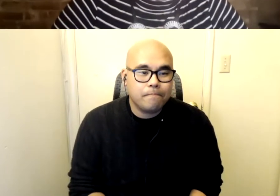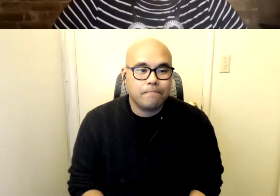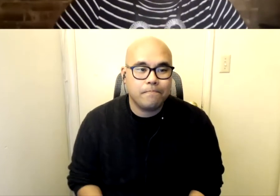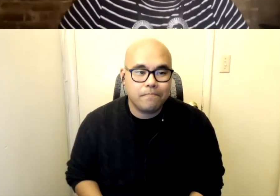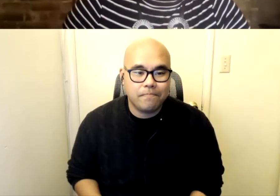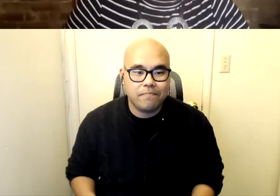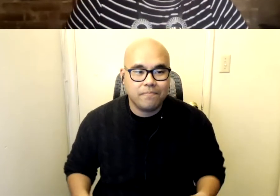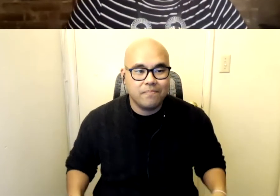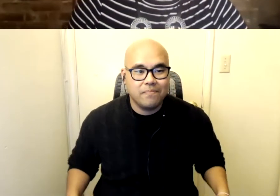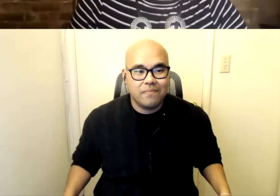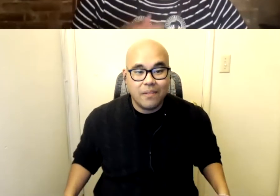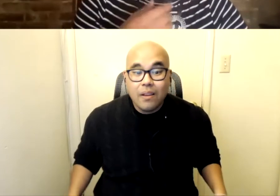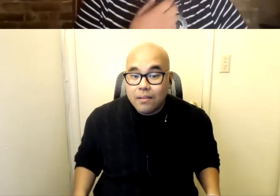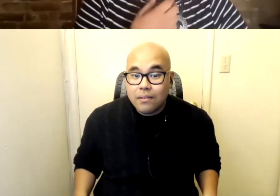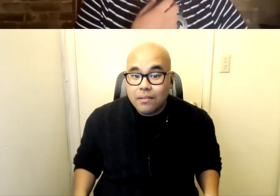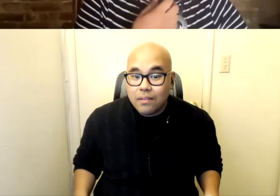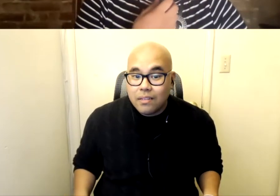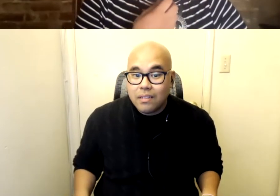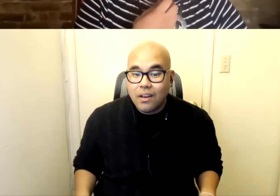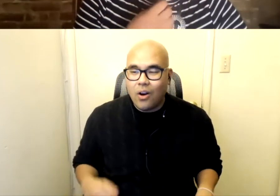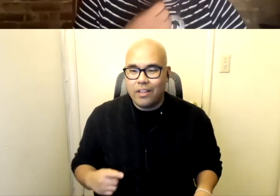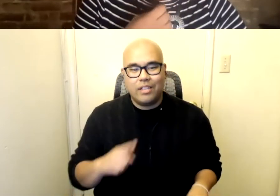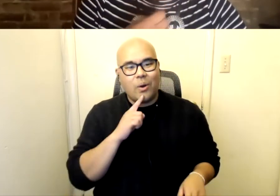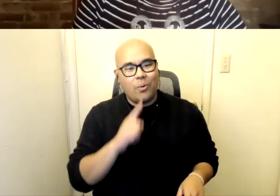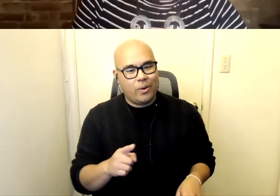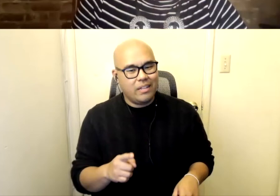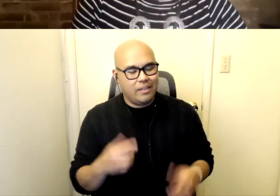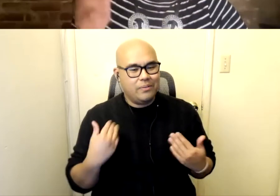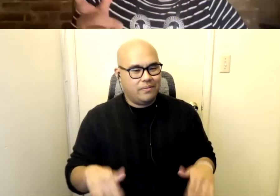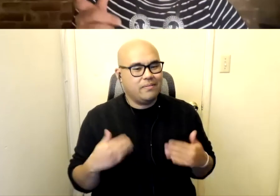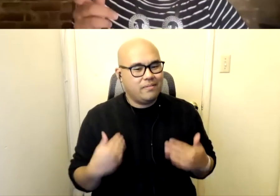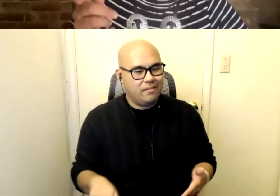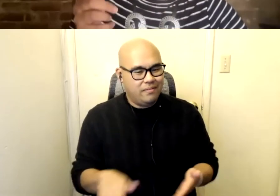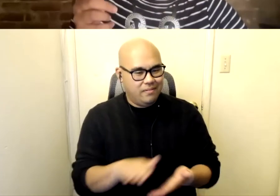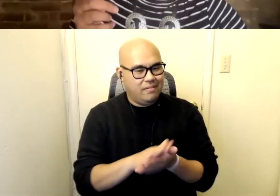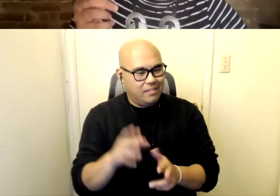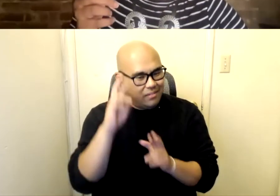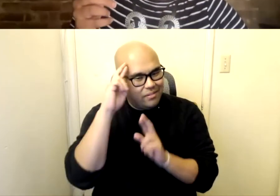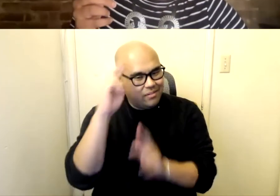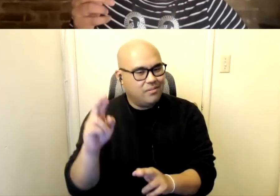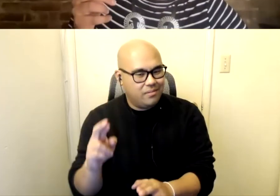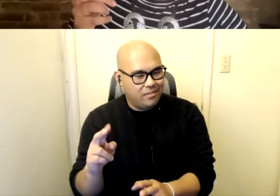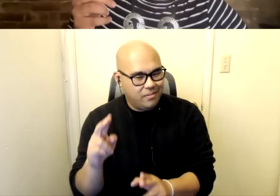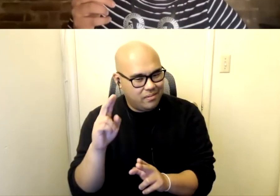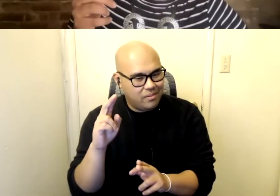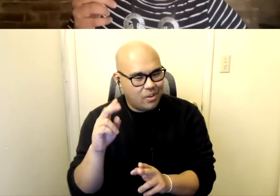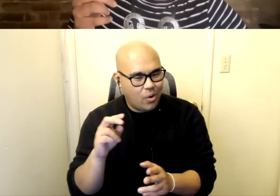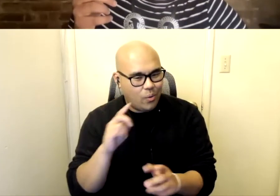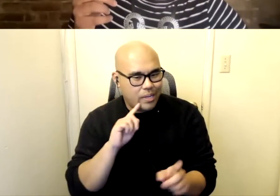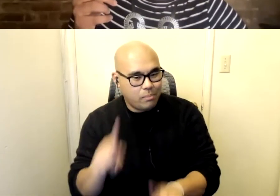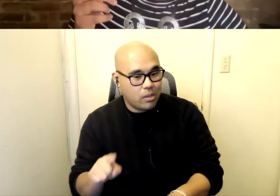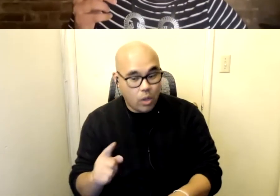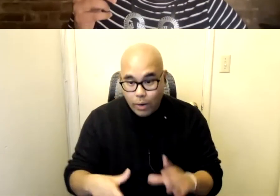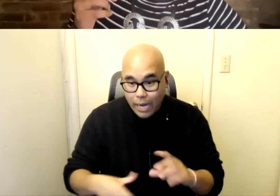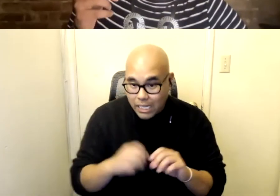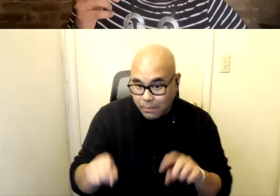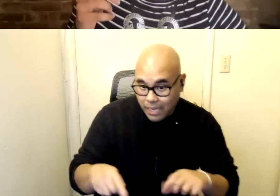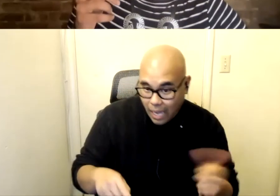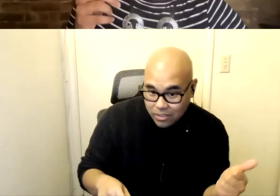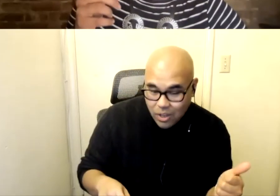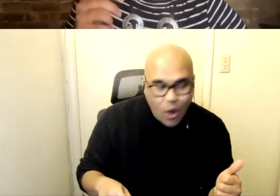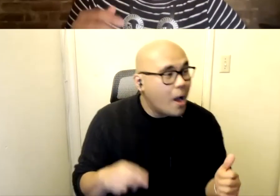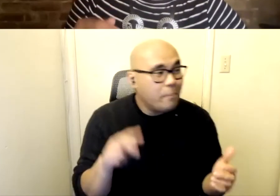What a generous response. Oh, Sam, were you going to say something else? No, I wasn't. I was just looking through